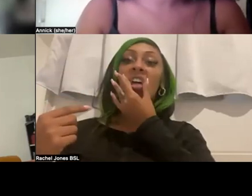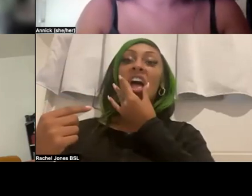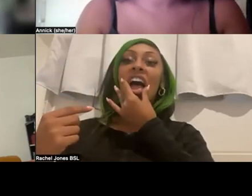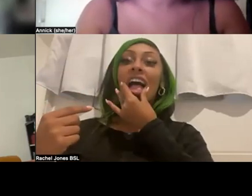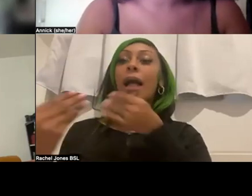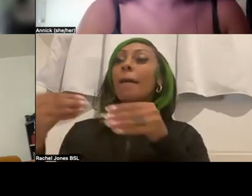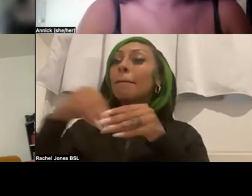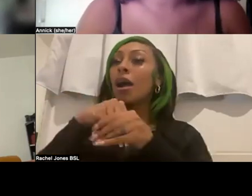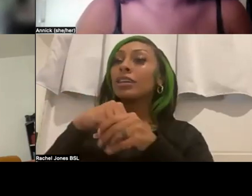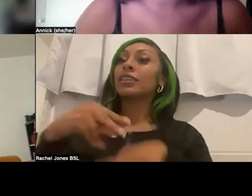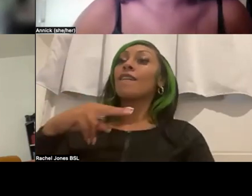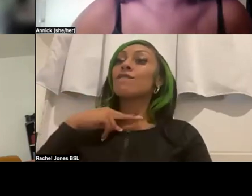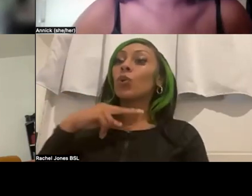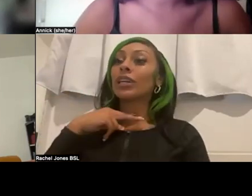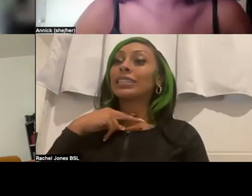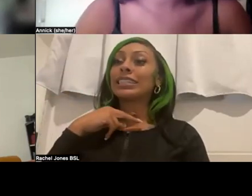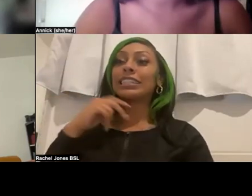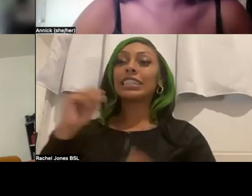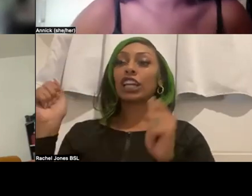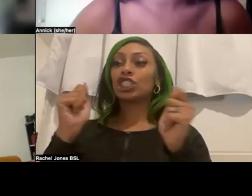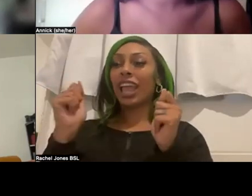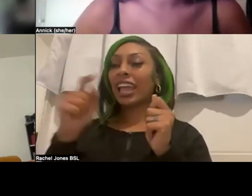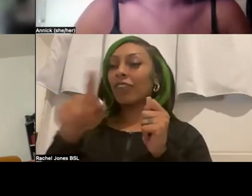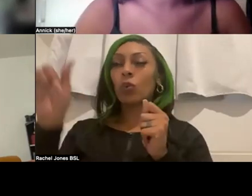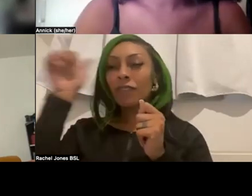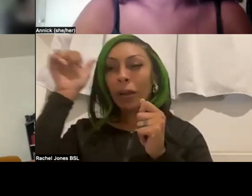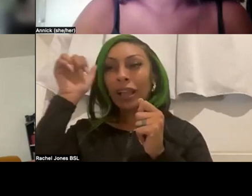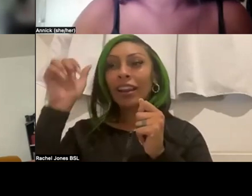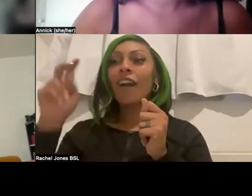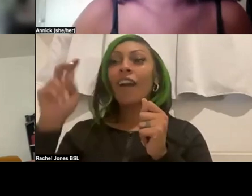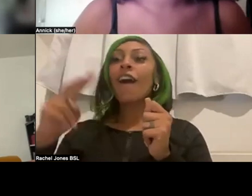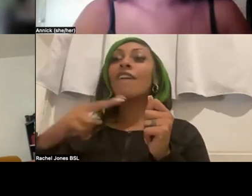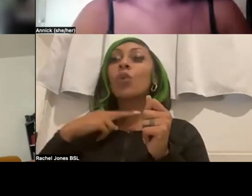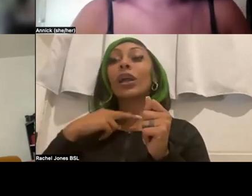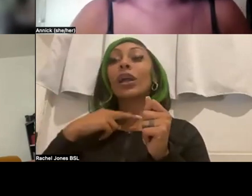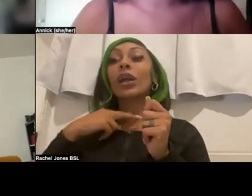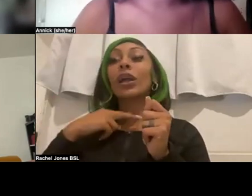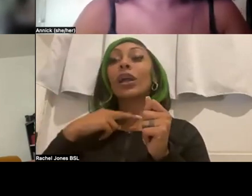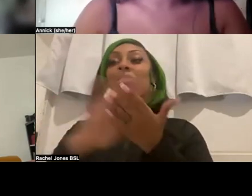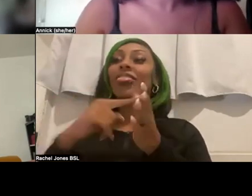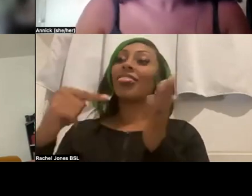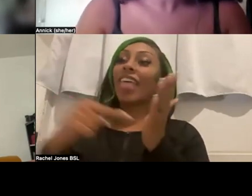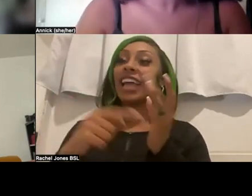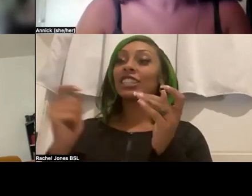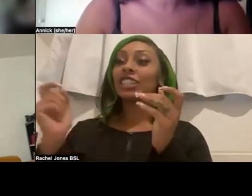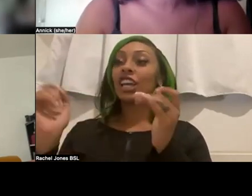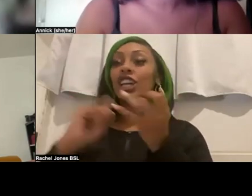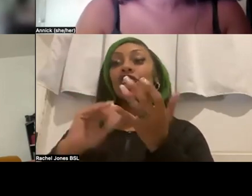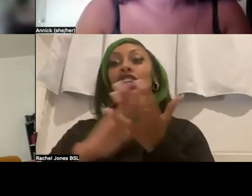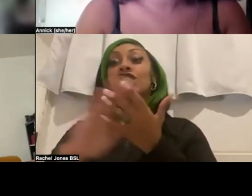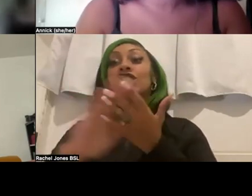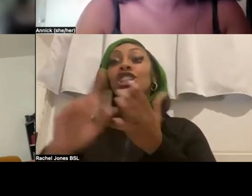That Shake project. So for people who are not familiar with Voices That Shake, it is a youth organization that